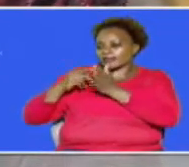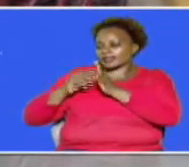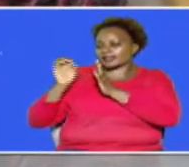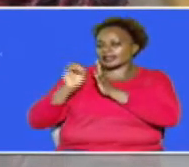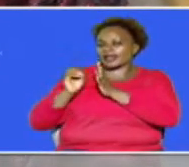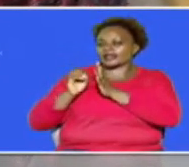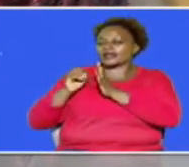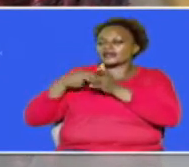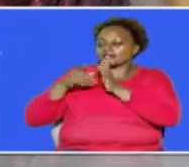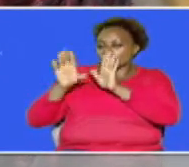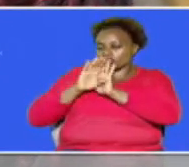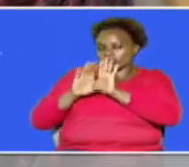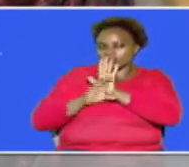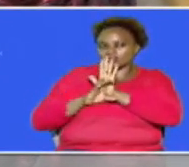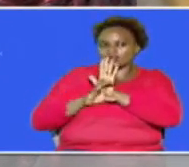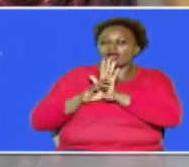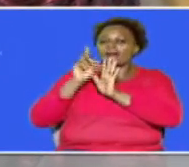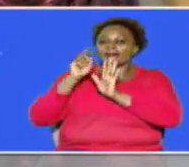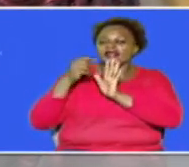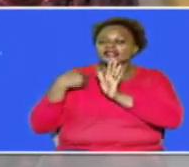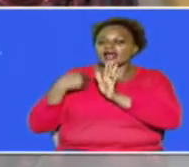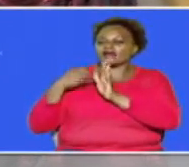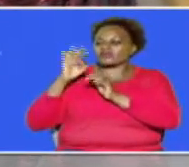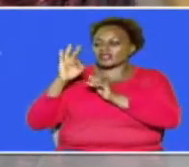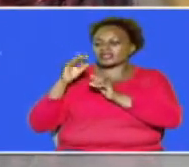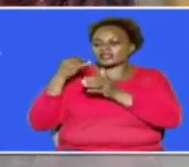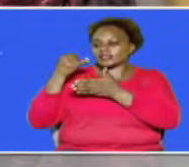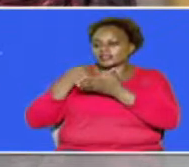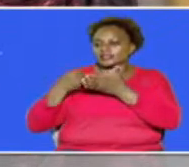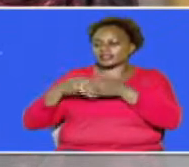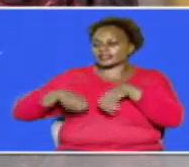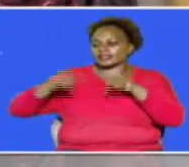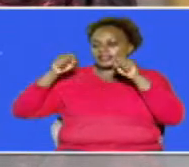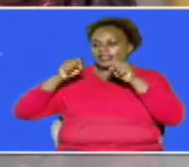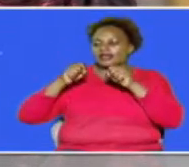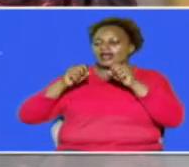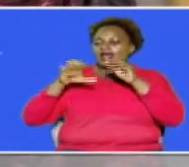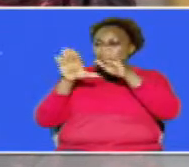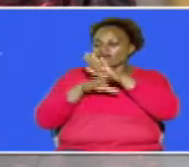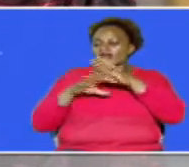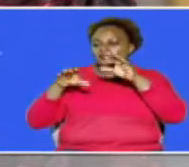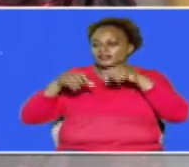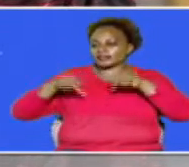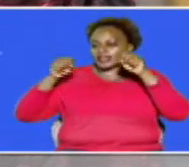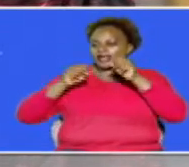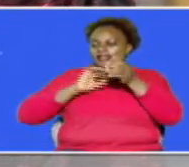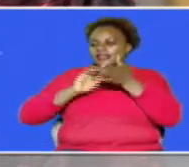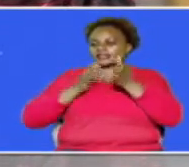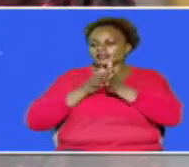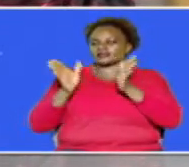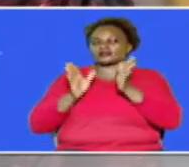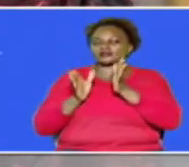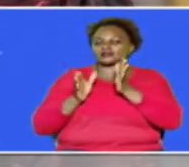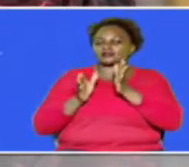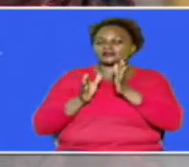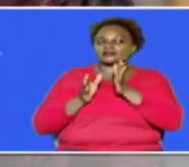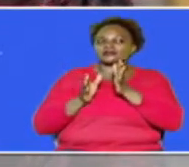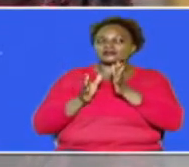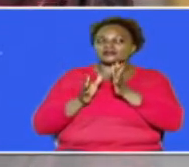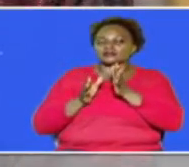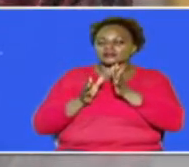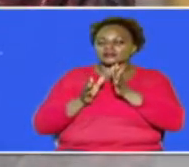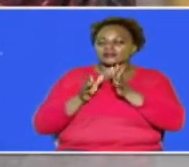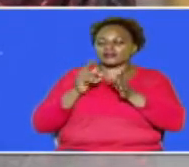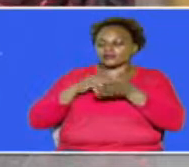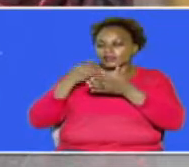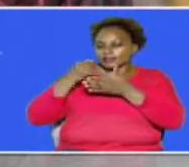Because according to our constitution, you have to have three signatures of the chairman or the vice chairman, the Secretary General, the vice Secretary General, and the organizing secretary.